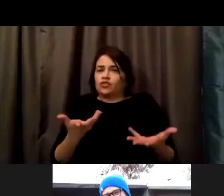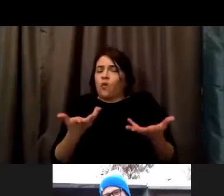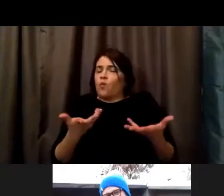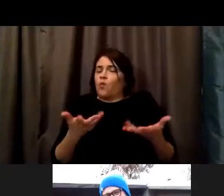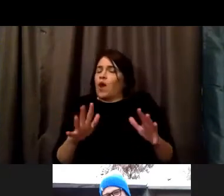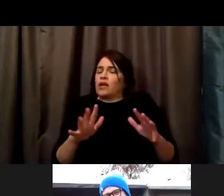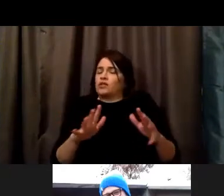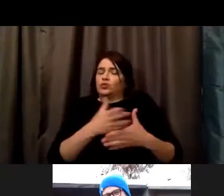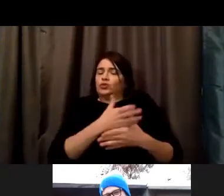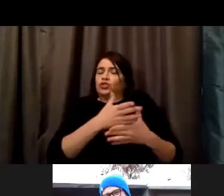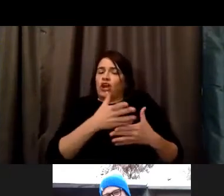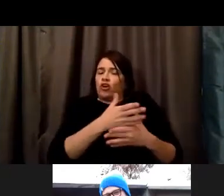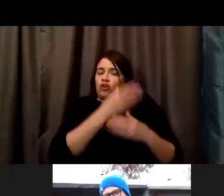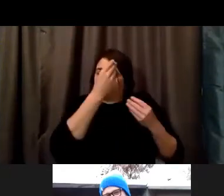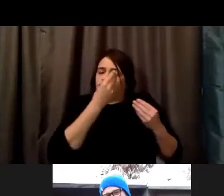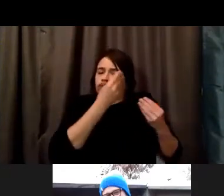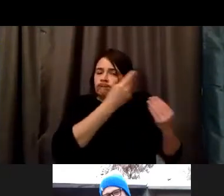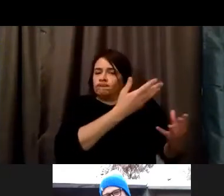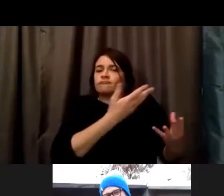response.